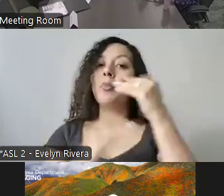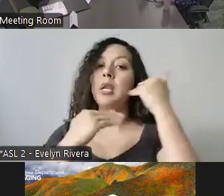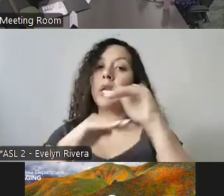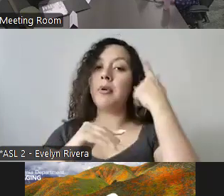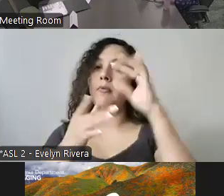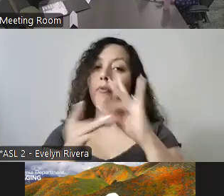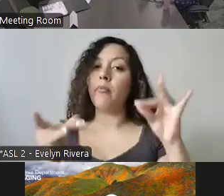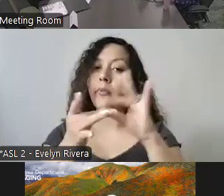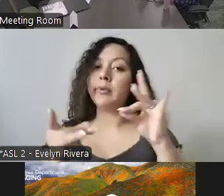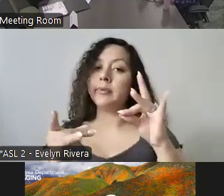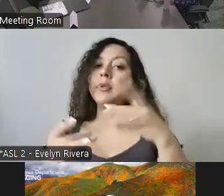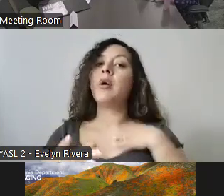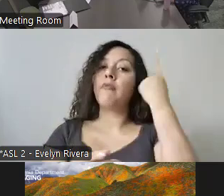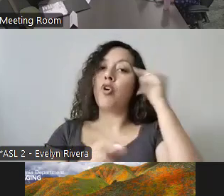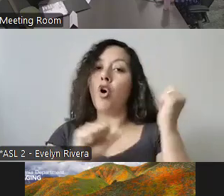being aware of that.